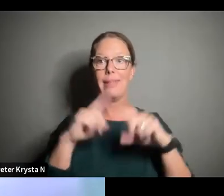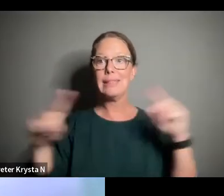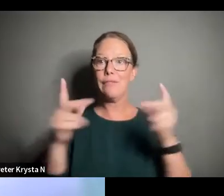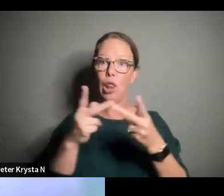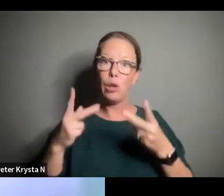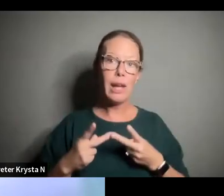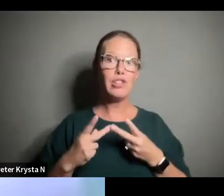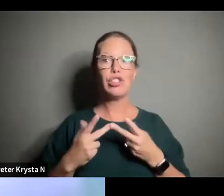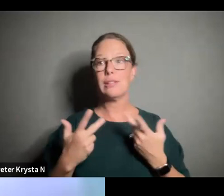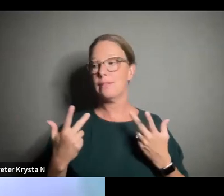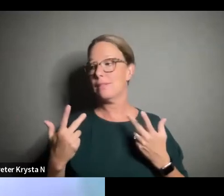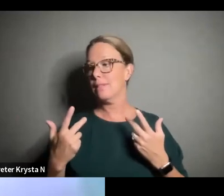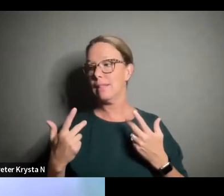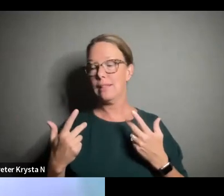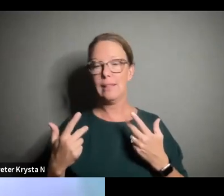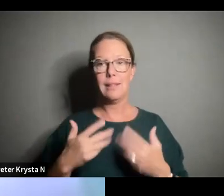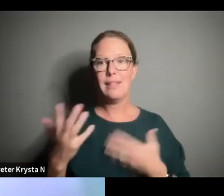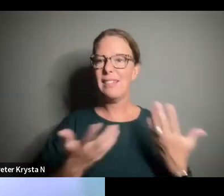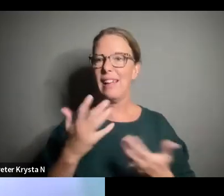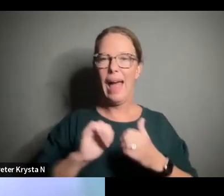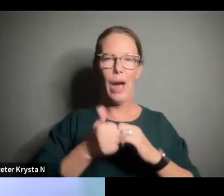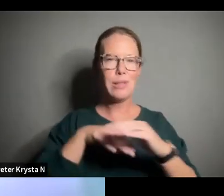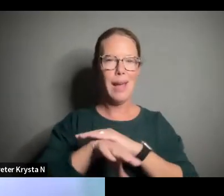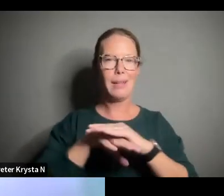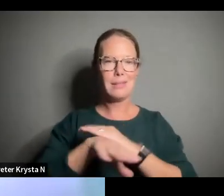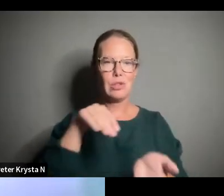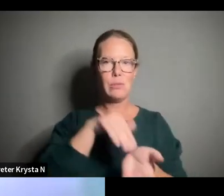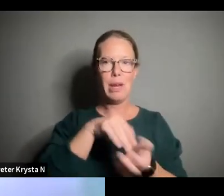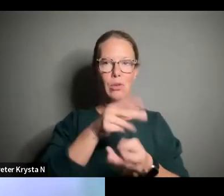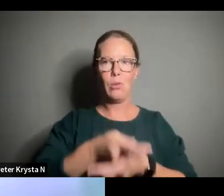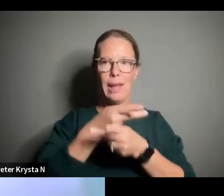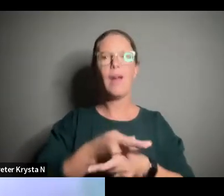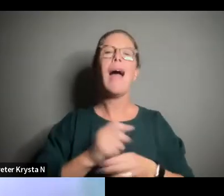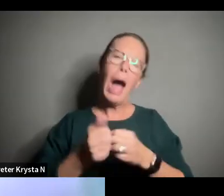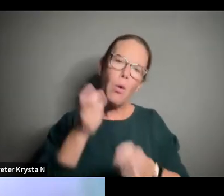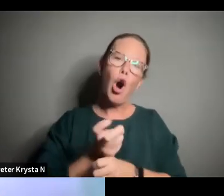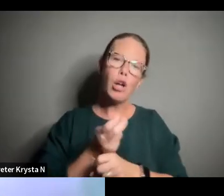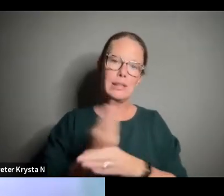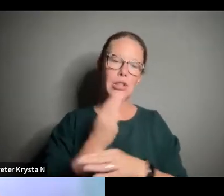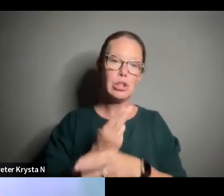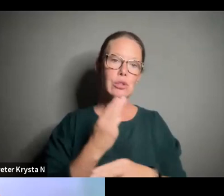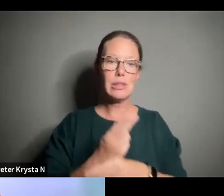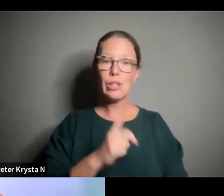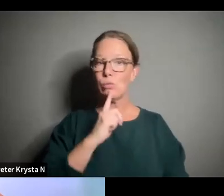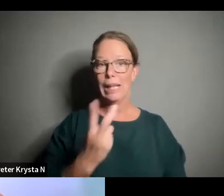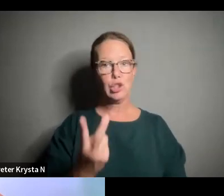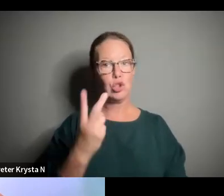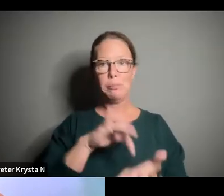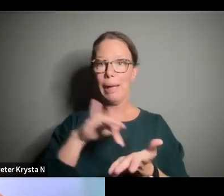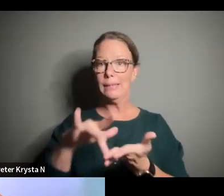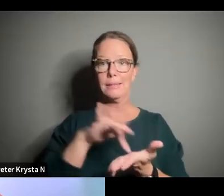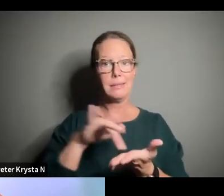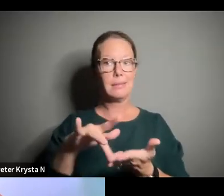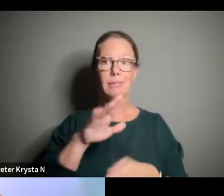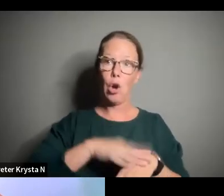location, maybe away from? How's the access to medical care? How hard is it to use? It's actually just 2 buttons to turn on and off, and